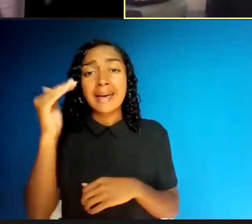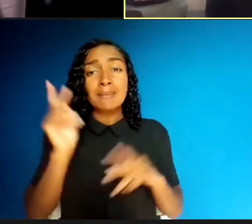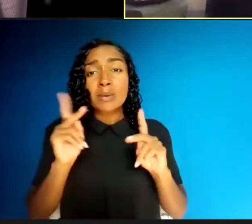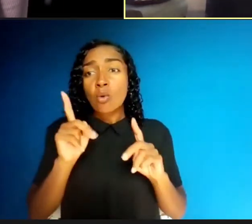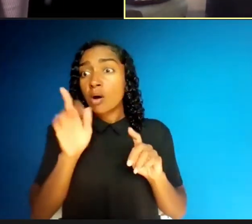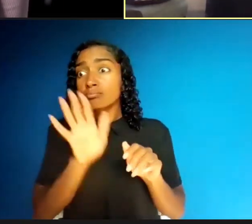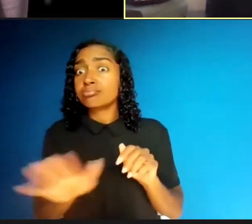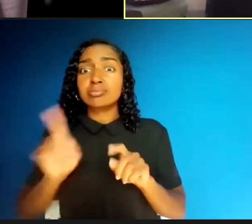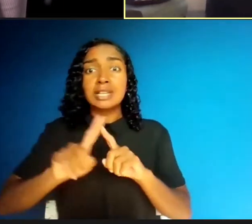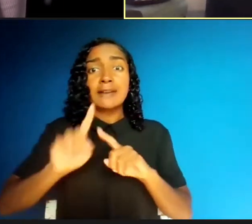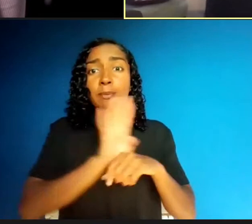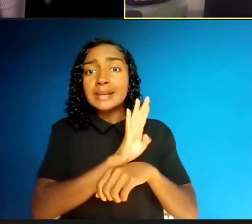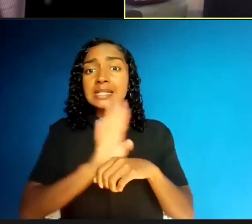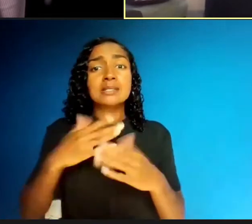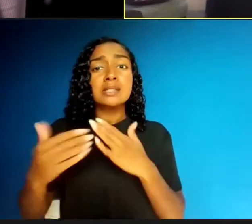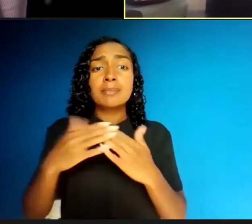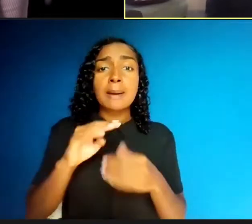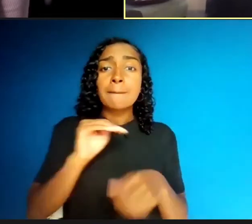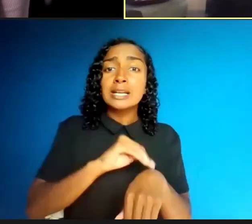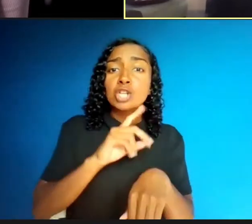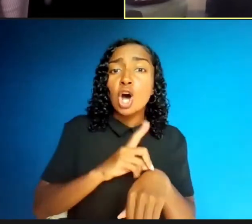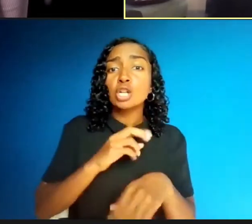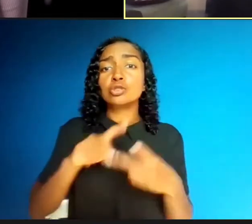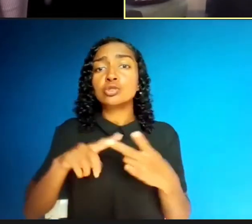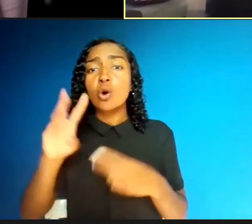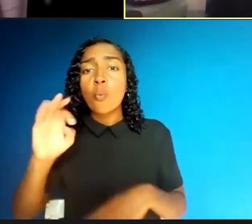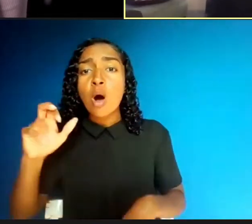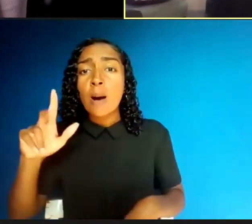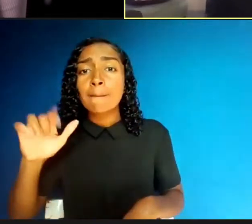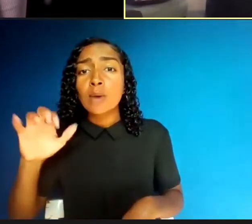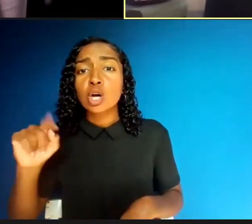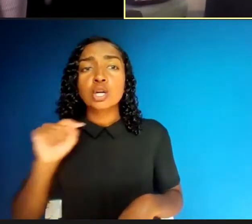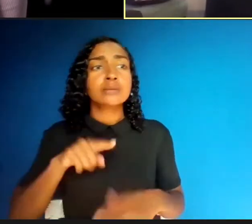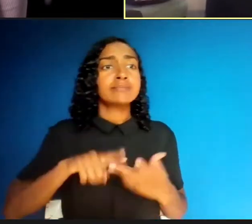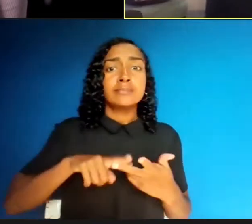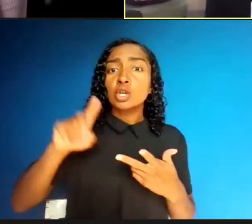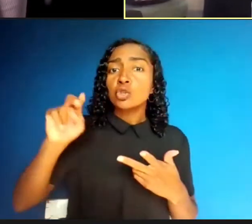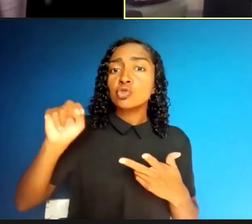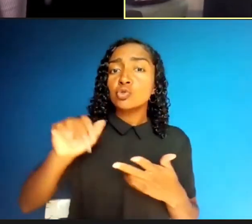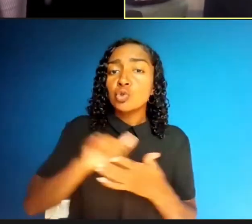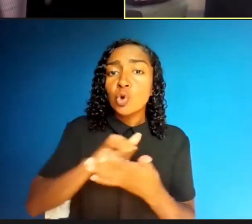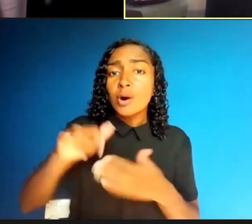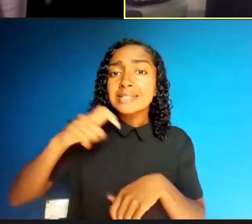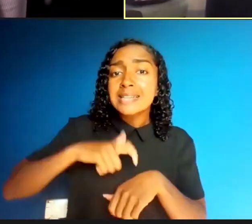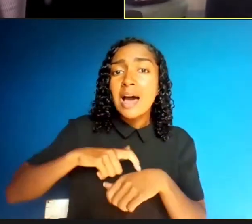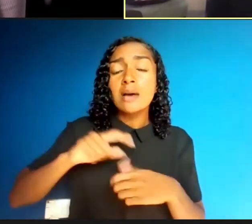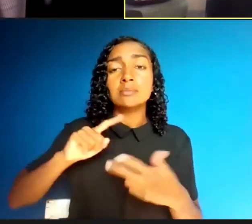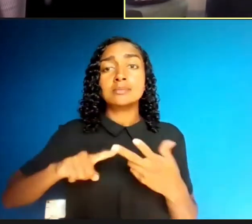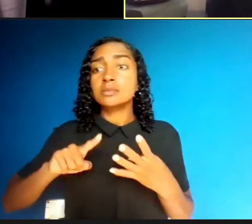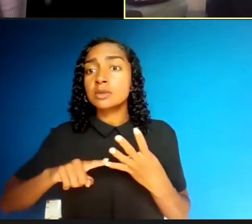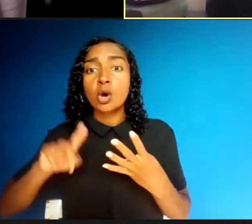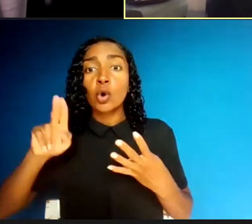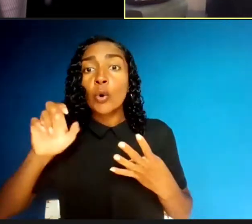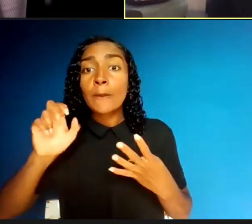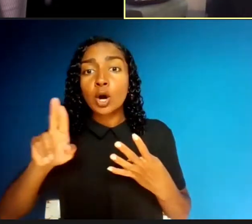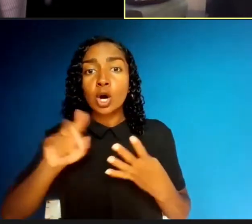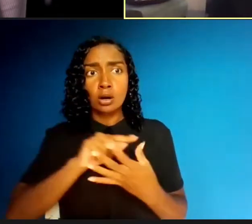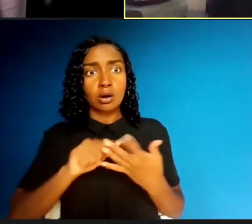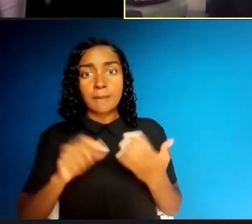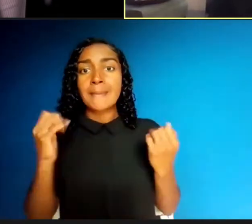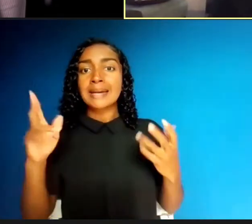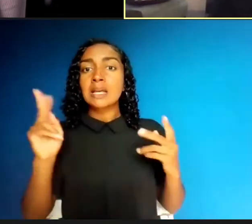or Walmart or the New York Times or, you know, or Uber. I want to tell the truth. I want